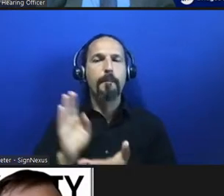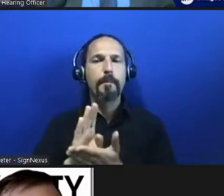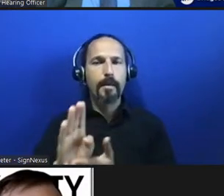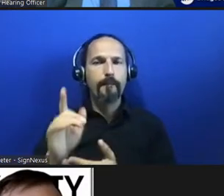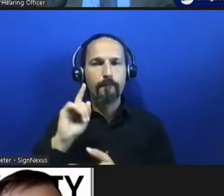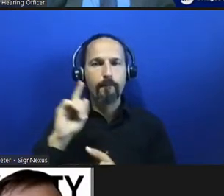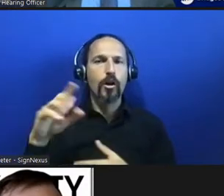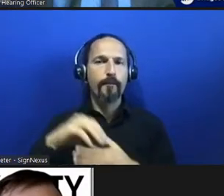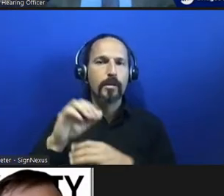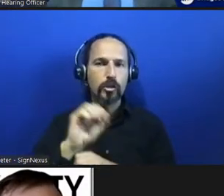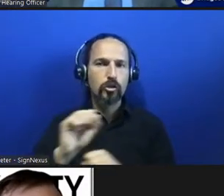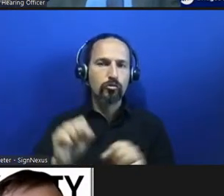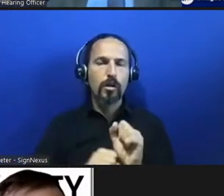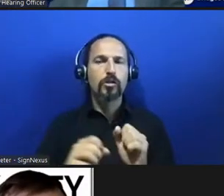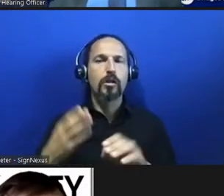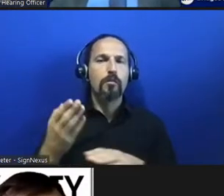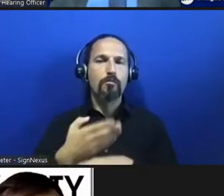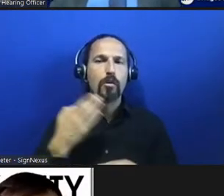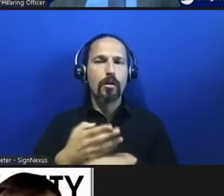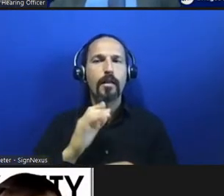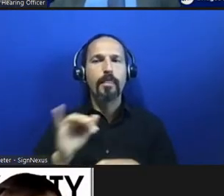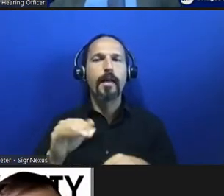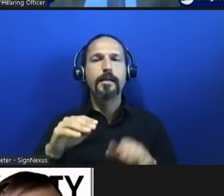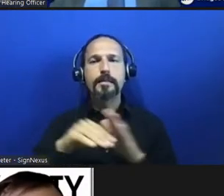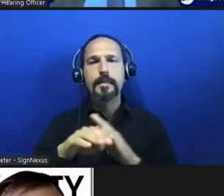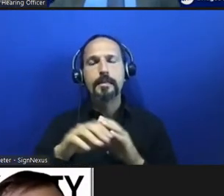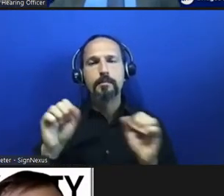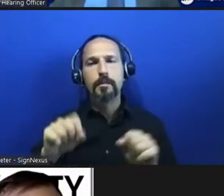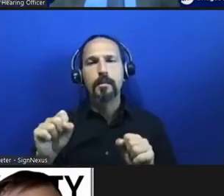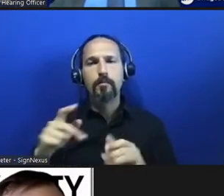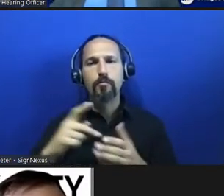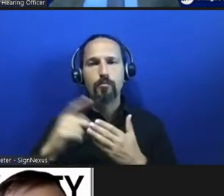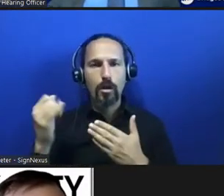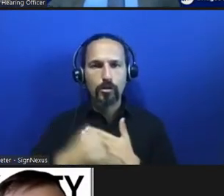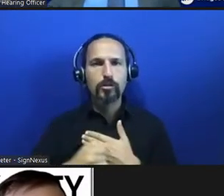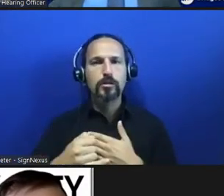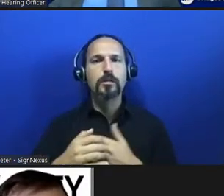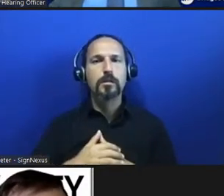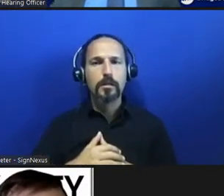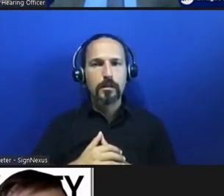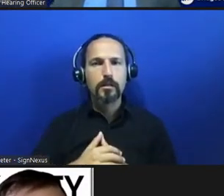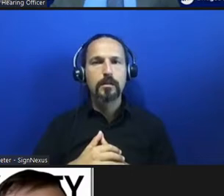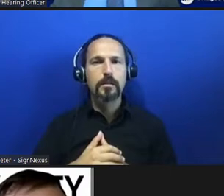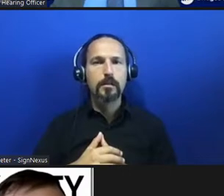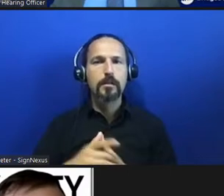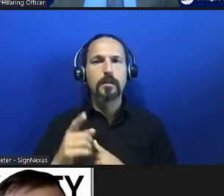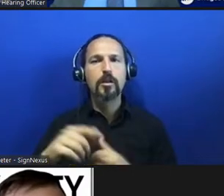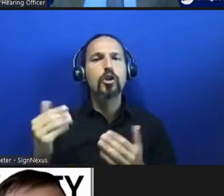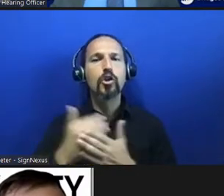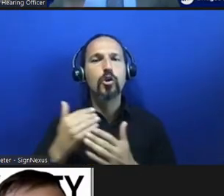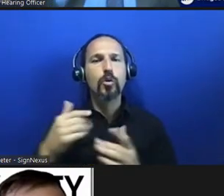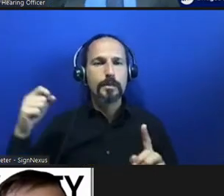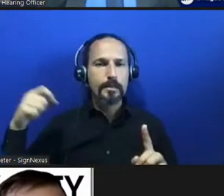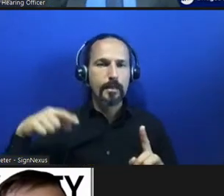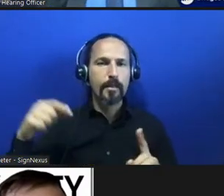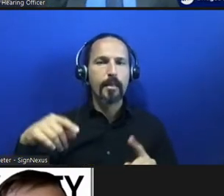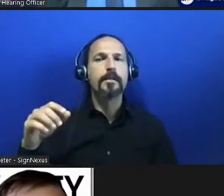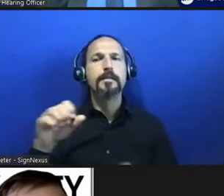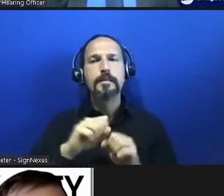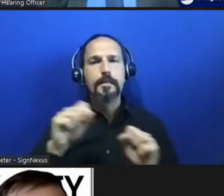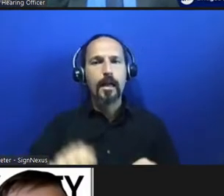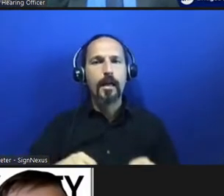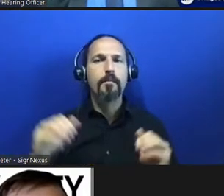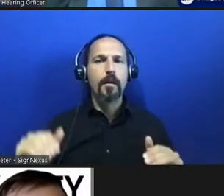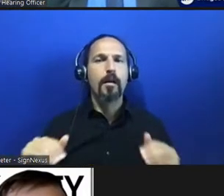infrastructure improvements like accessibility projects come on that's bullets Point new signals station upgrades